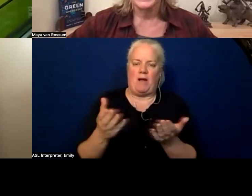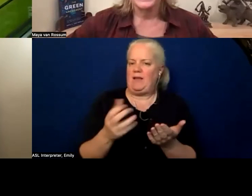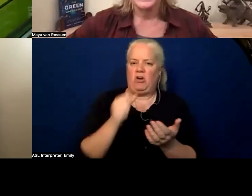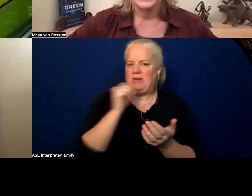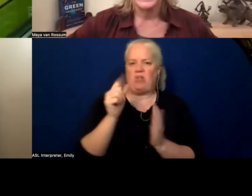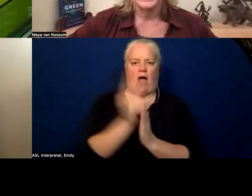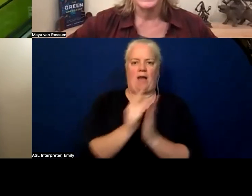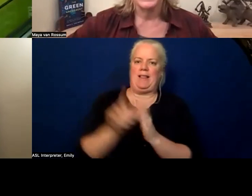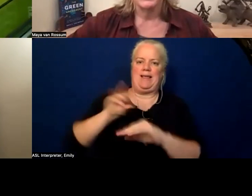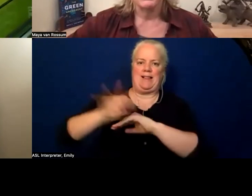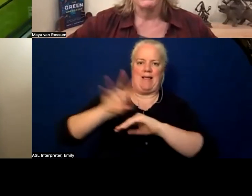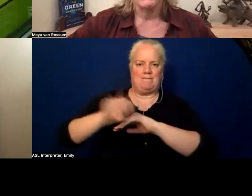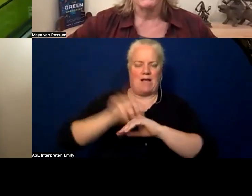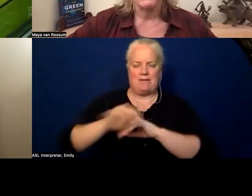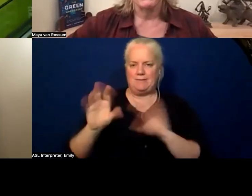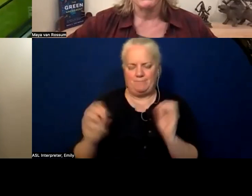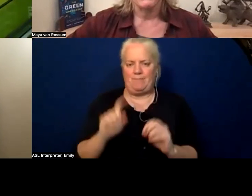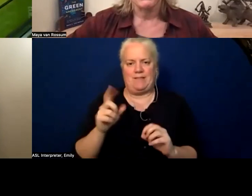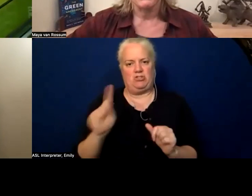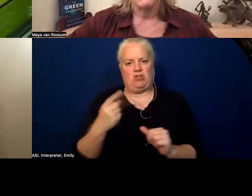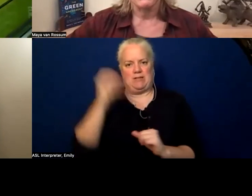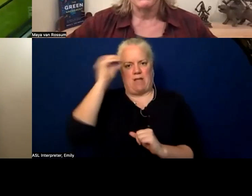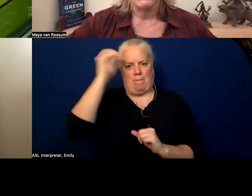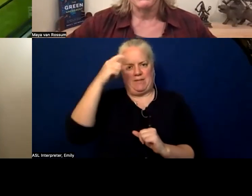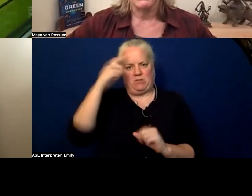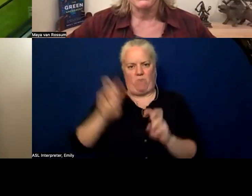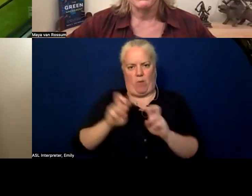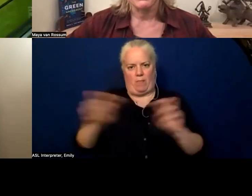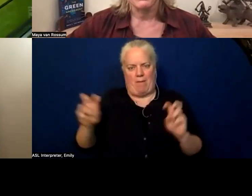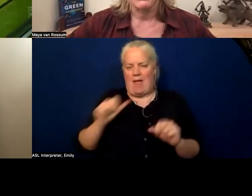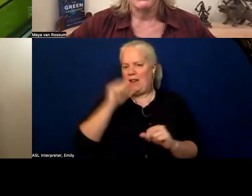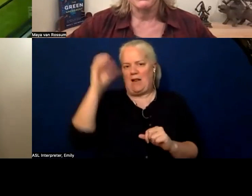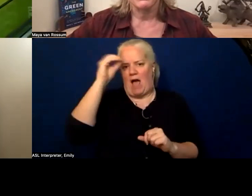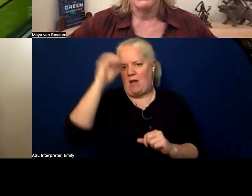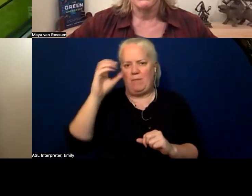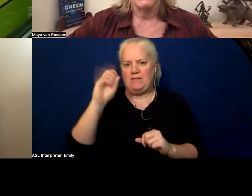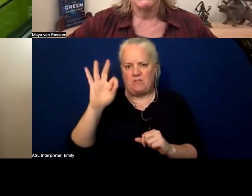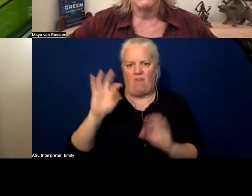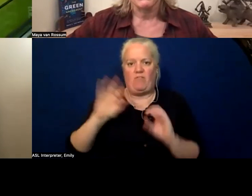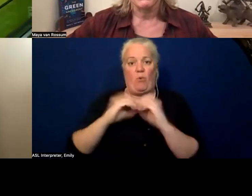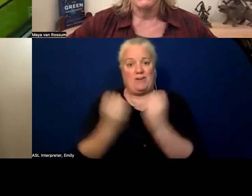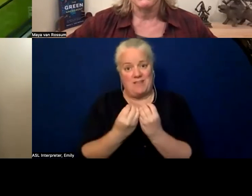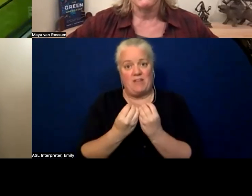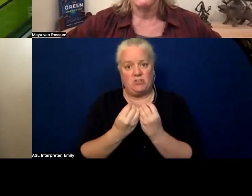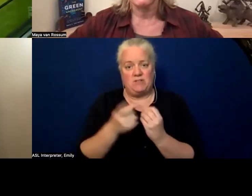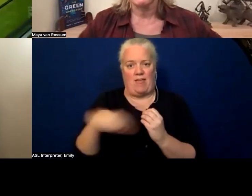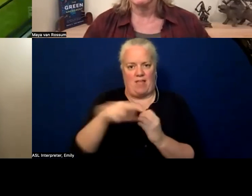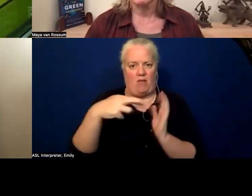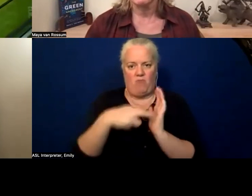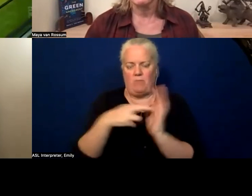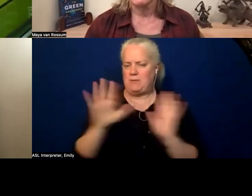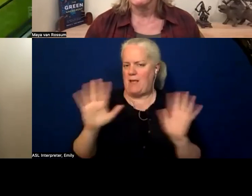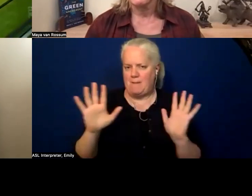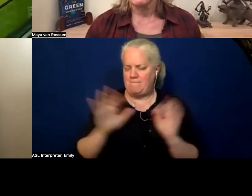these are opinions of the panelists and not necessarily the opinions of the organizations they represent. And we'll be following up